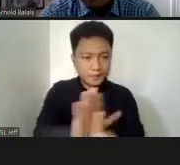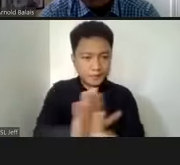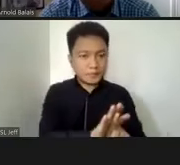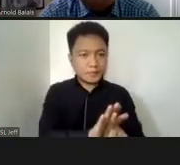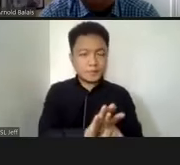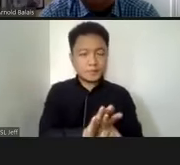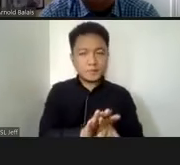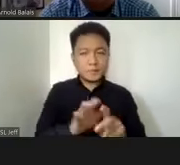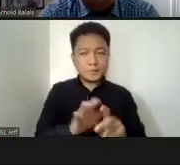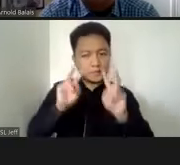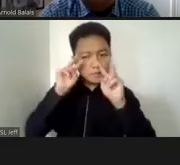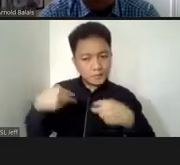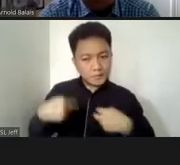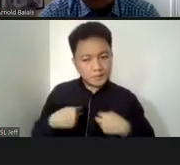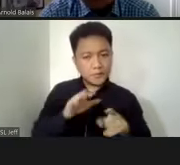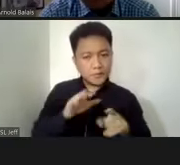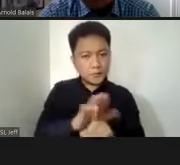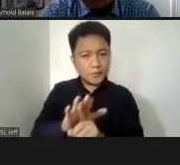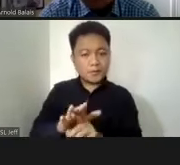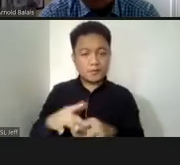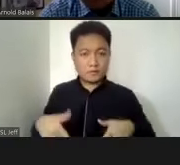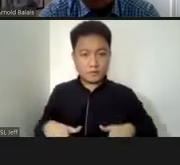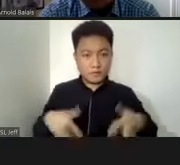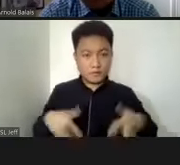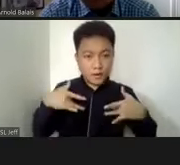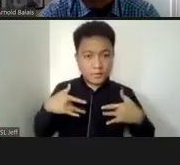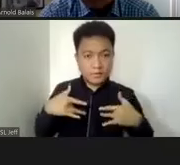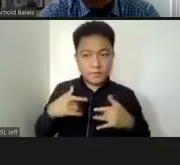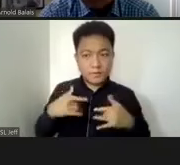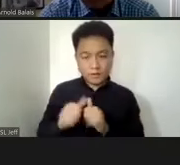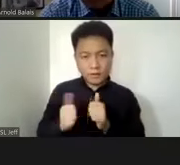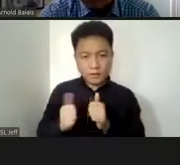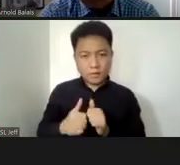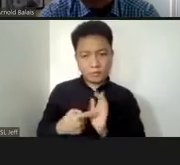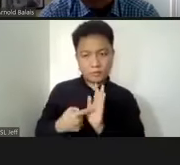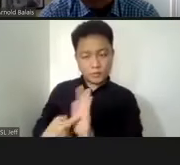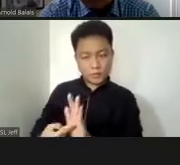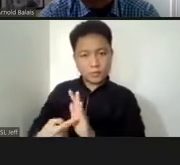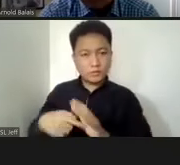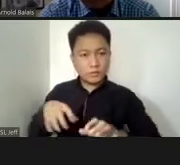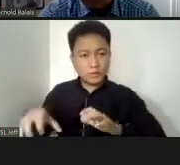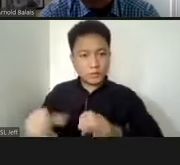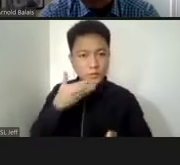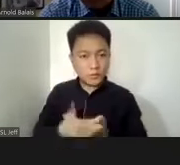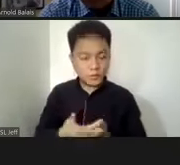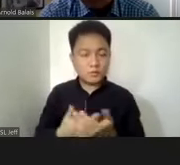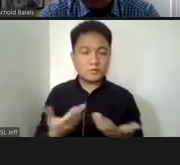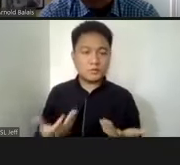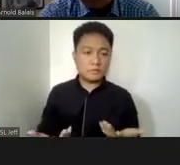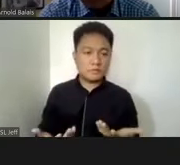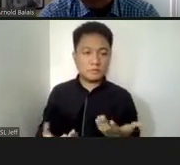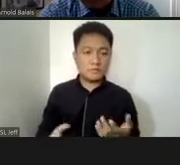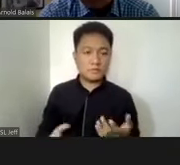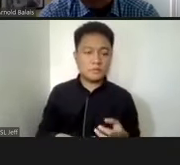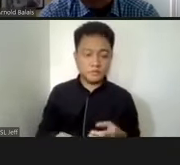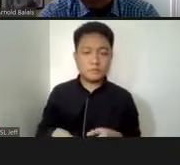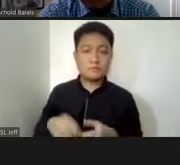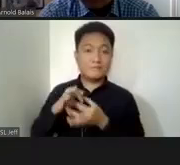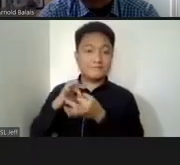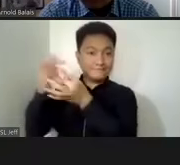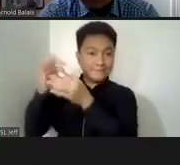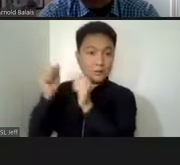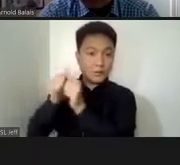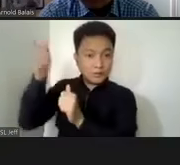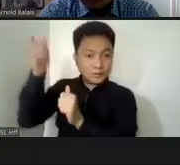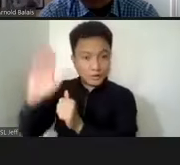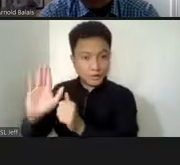creator, relational harmony with yourself, you will have the love and compassion and